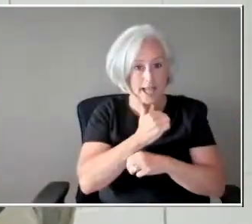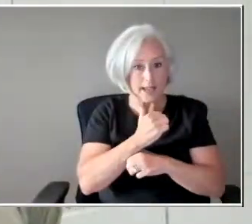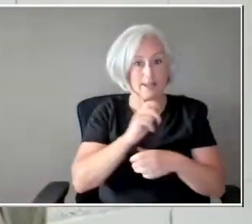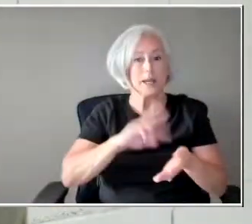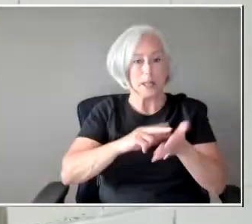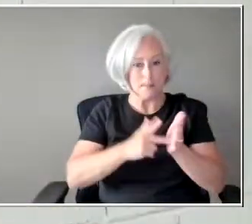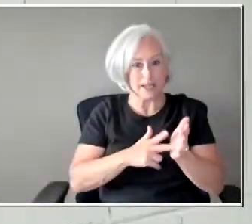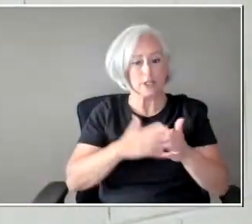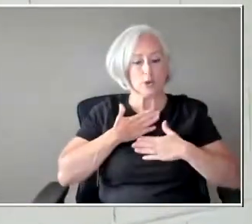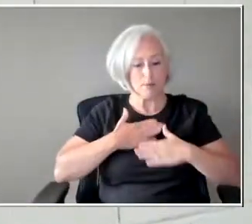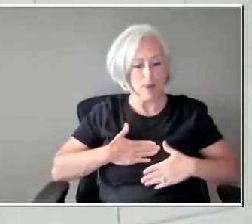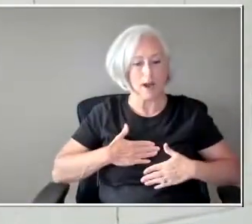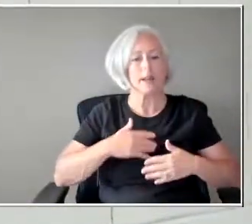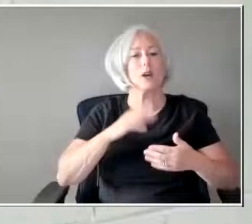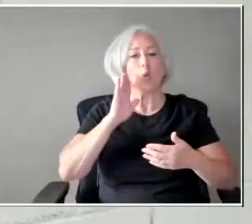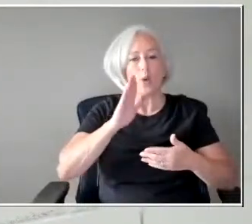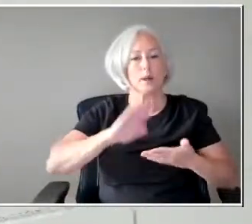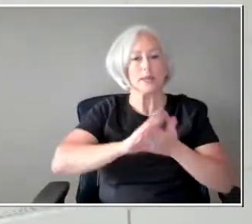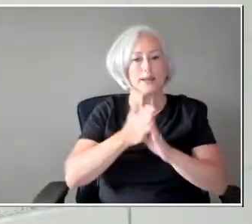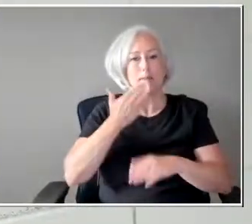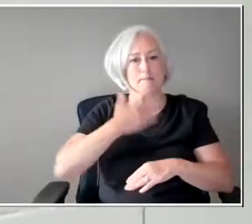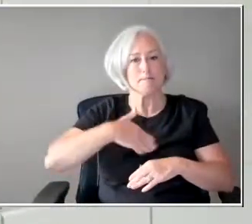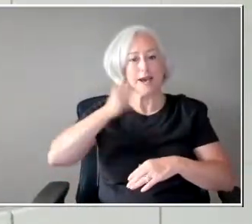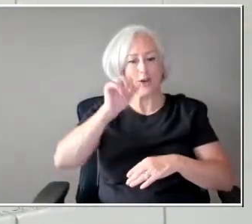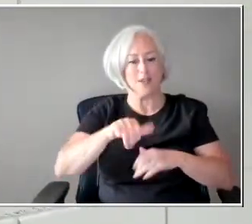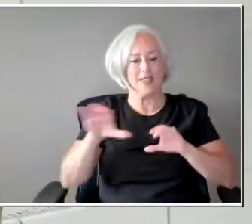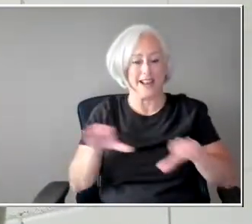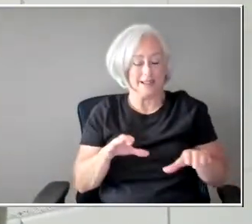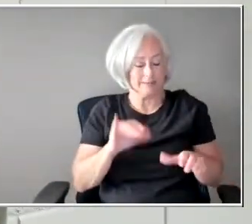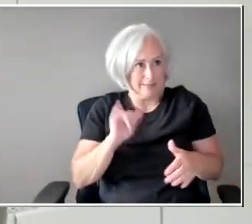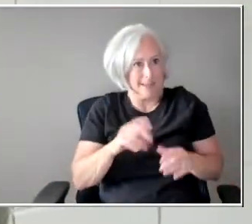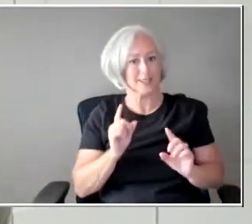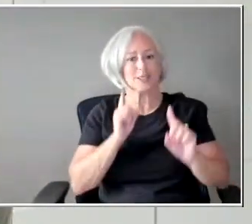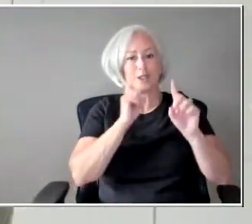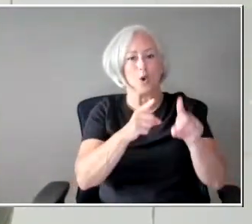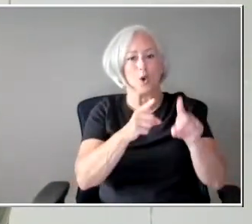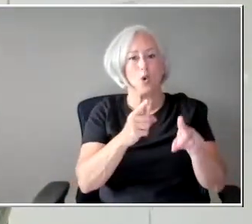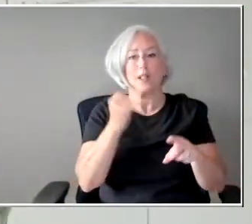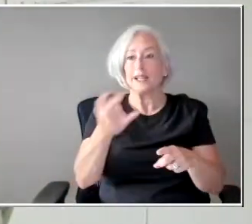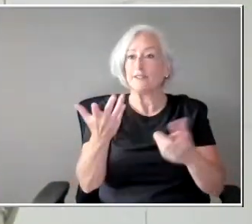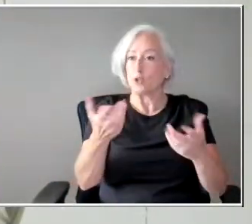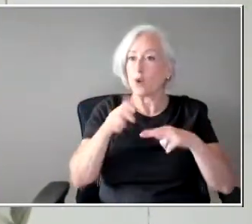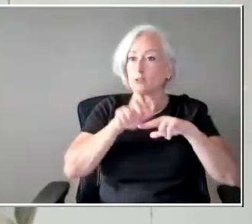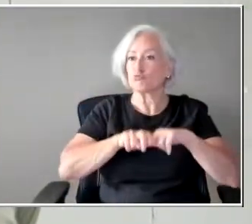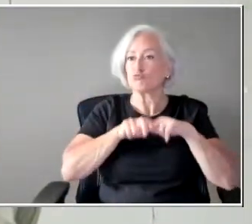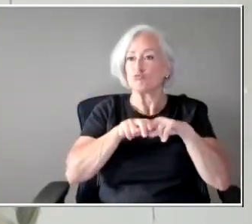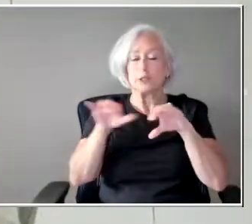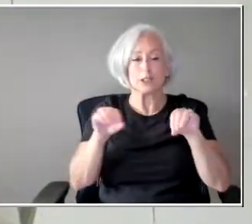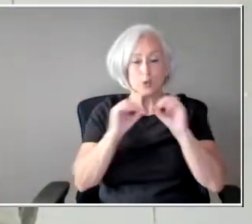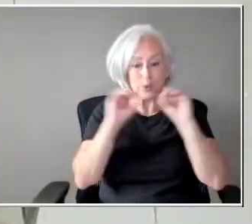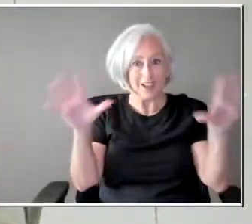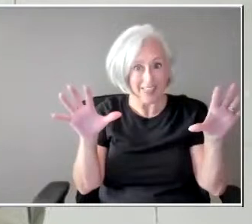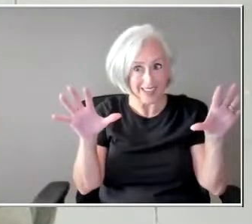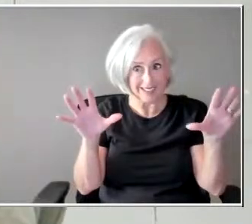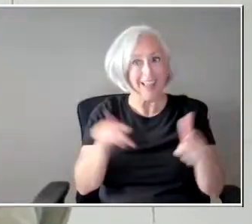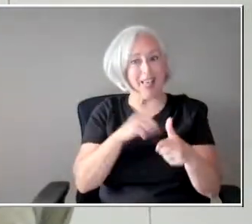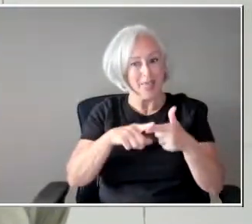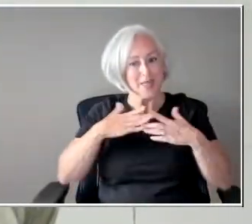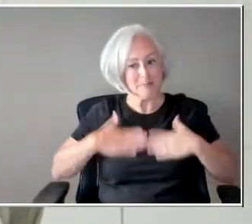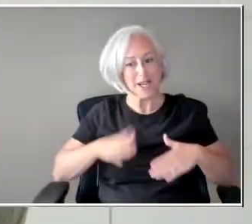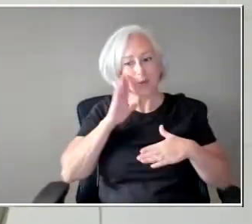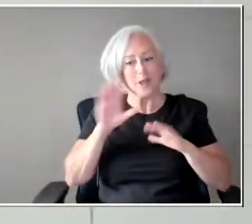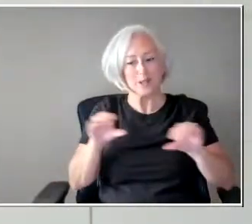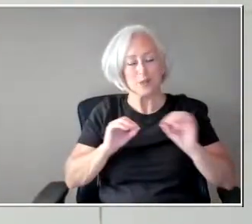exercise. That's what it's made to do. So if you want it to be really efficient at sitting around and doing nothing, that's what it's going to do. But if you want it to be able to move well